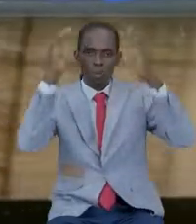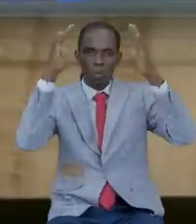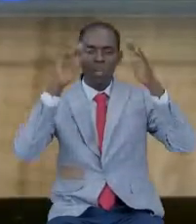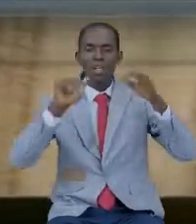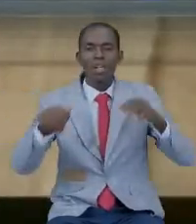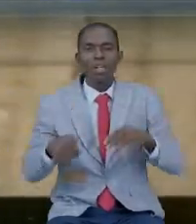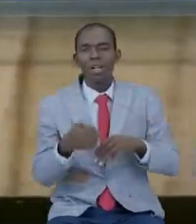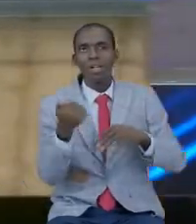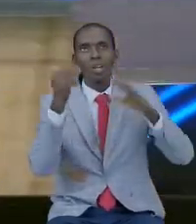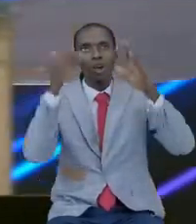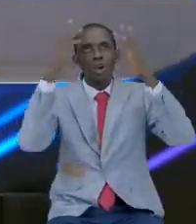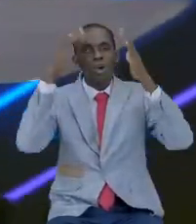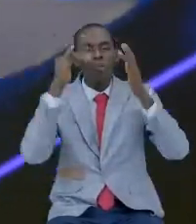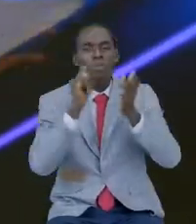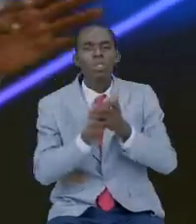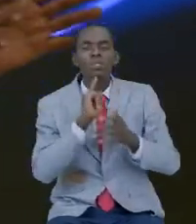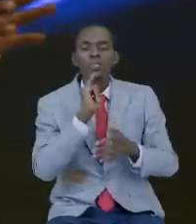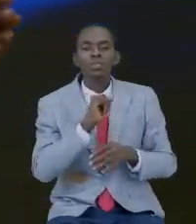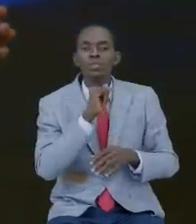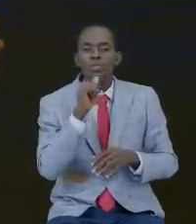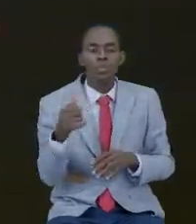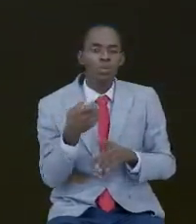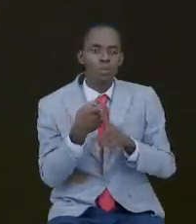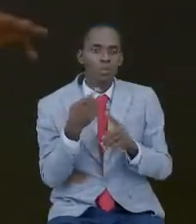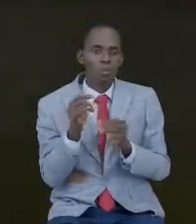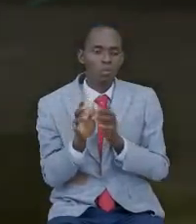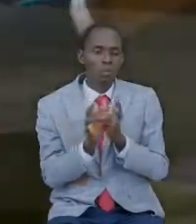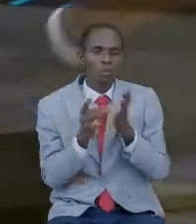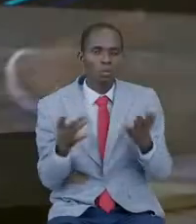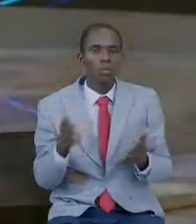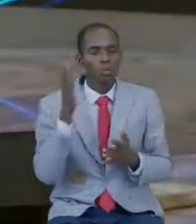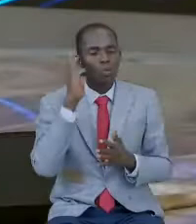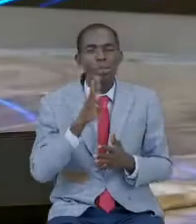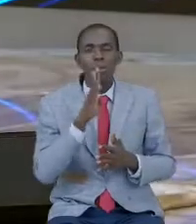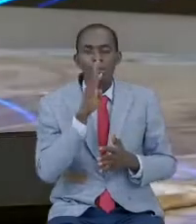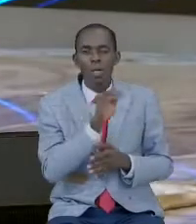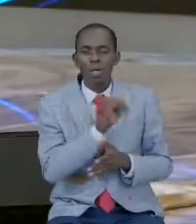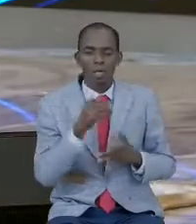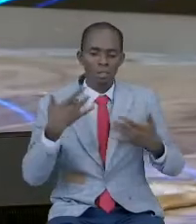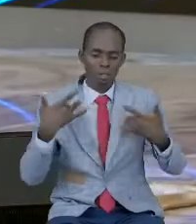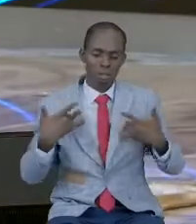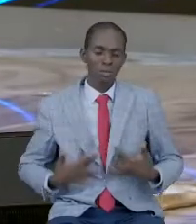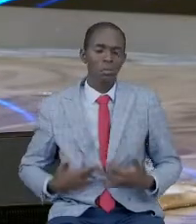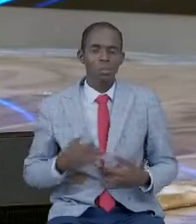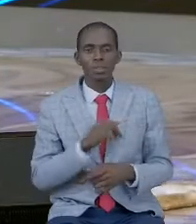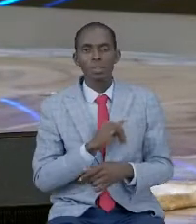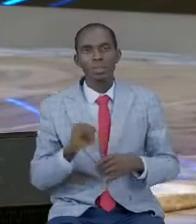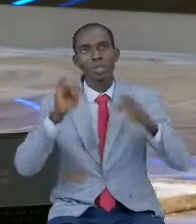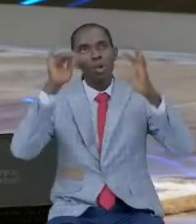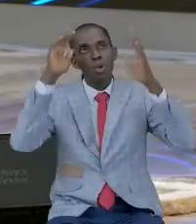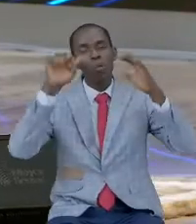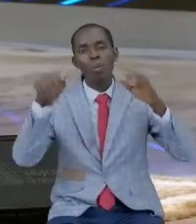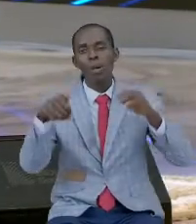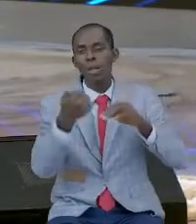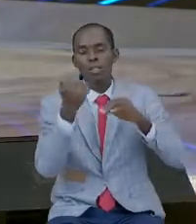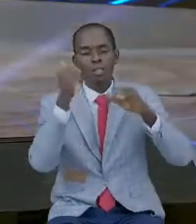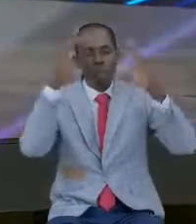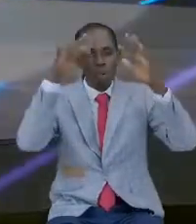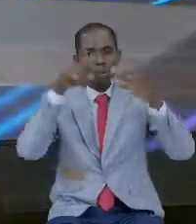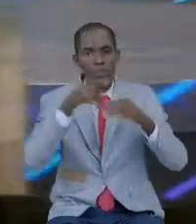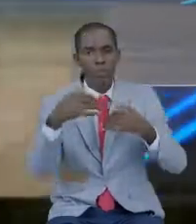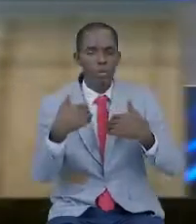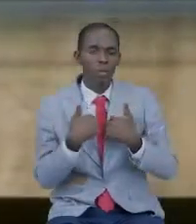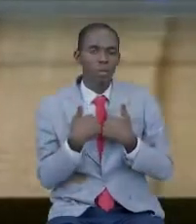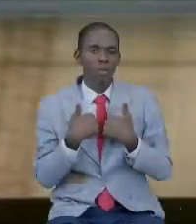not based on the scriptures will be a disappointing hope. Any hope you have, you